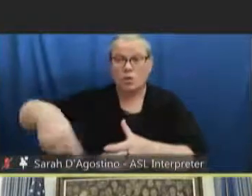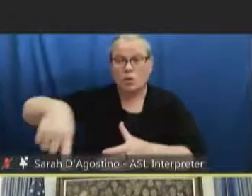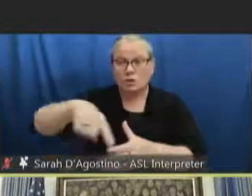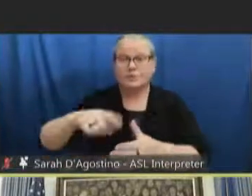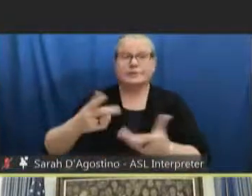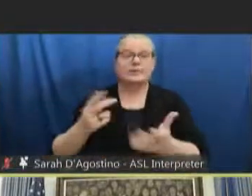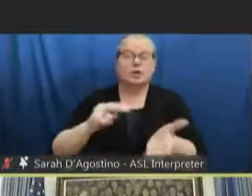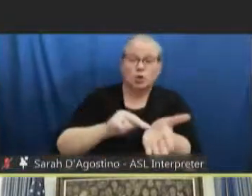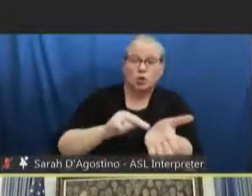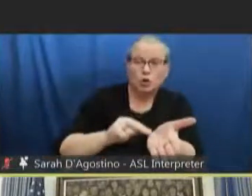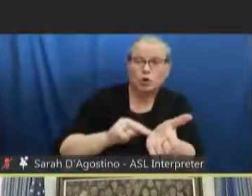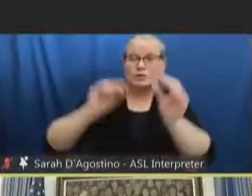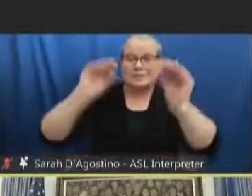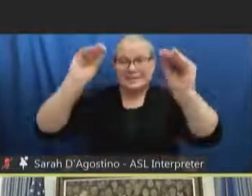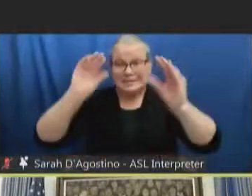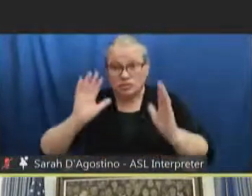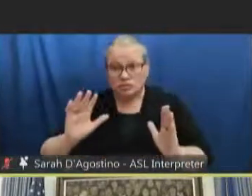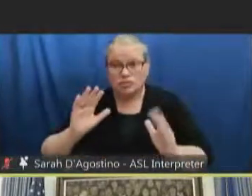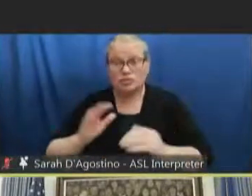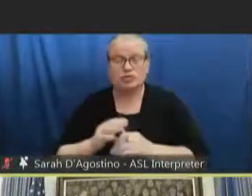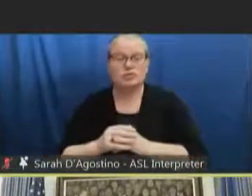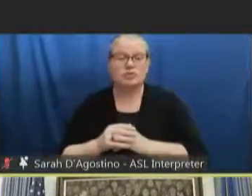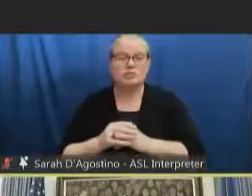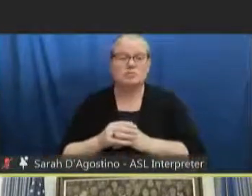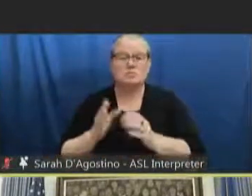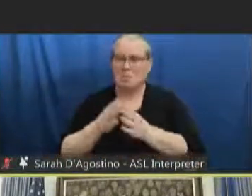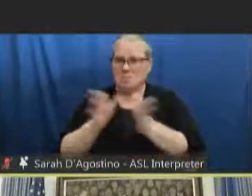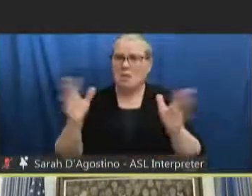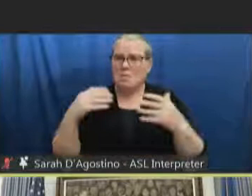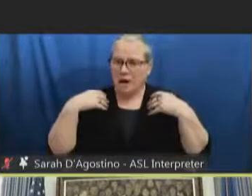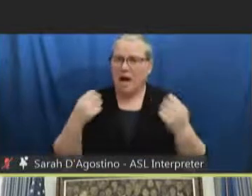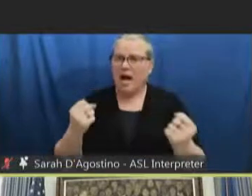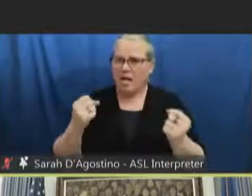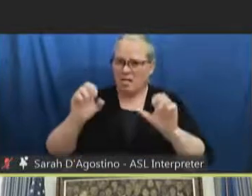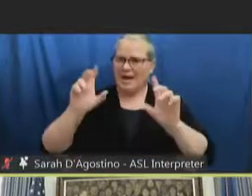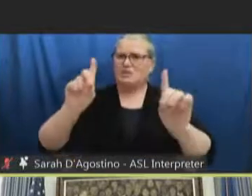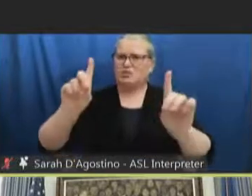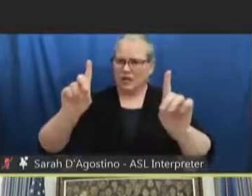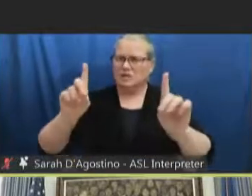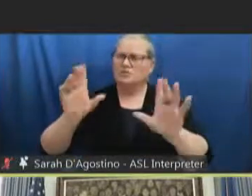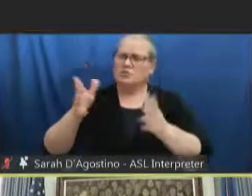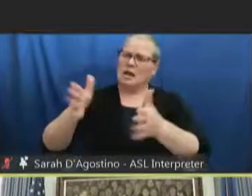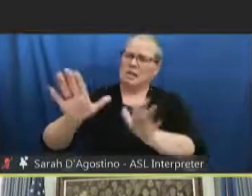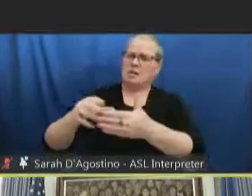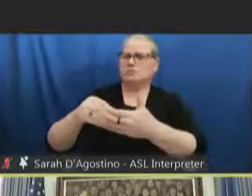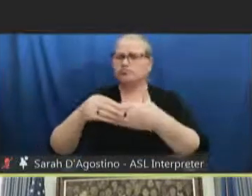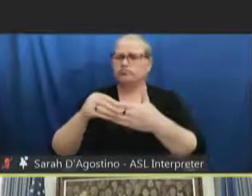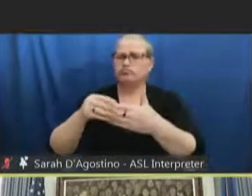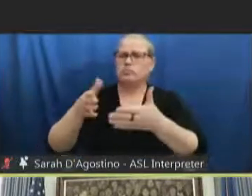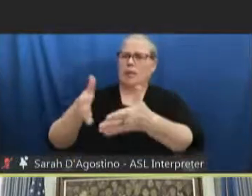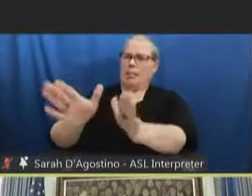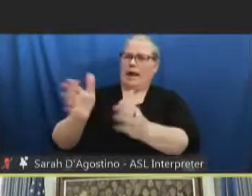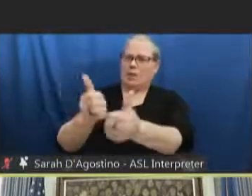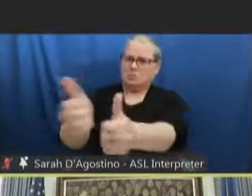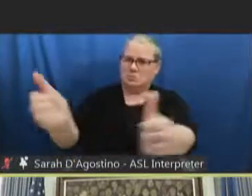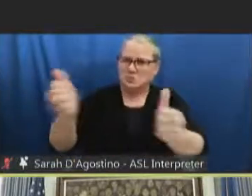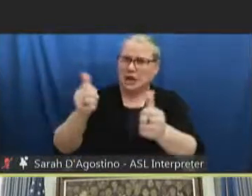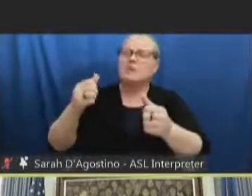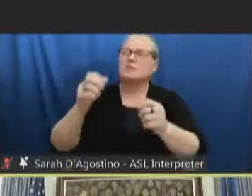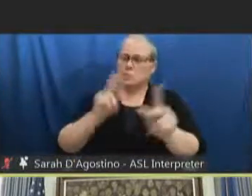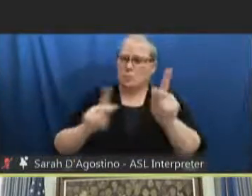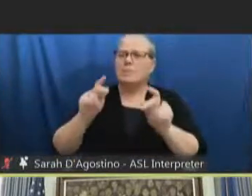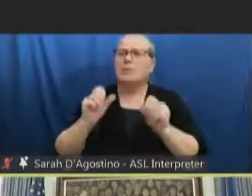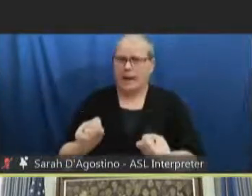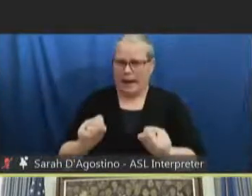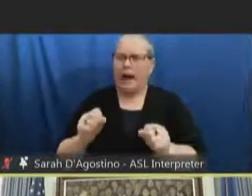Nurses and teachers, give our public health and education a little discretion so we can get people involved, people back into